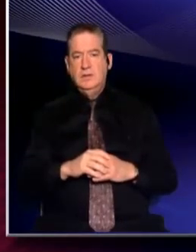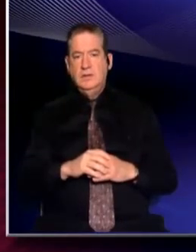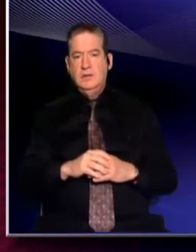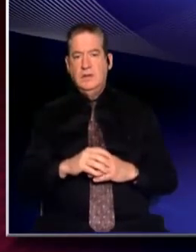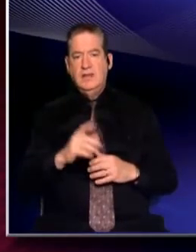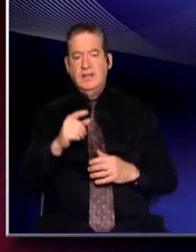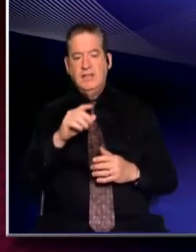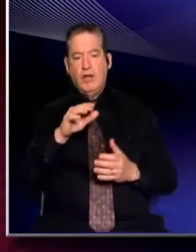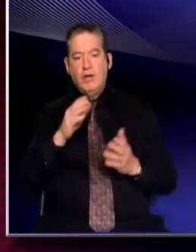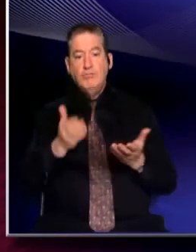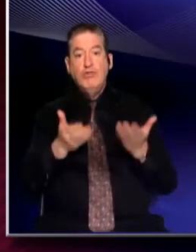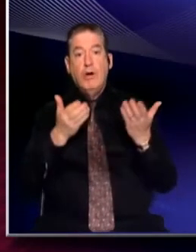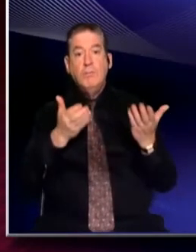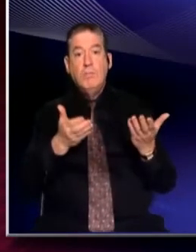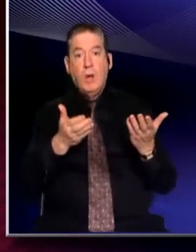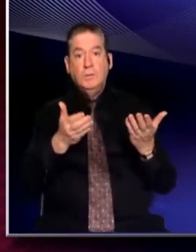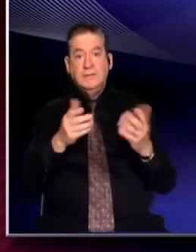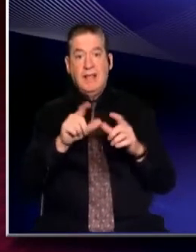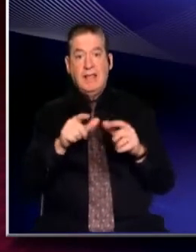some of the proposed language is a